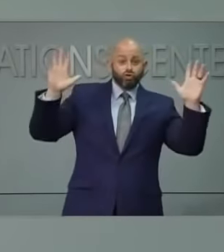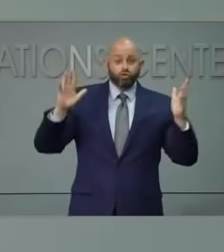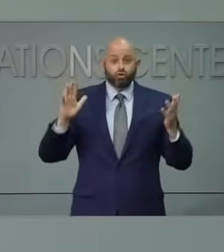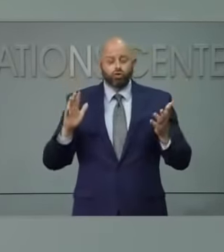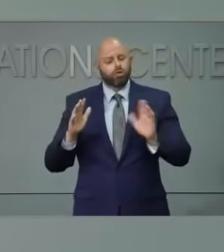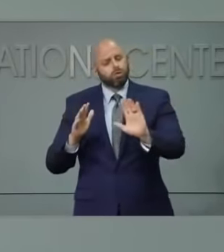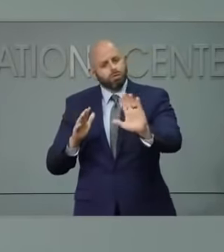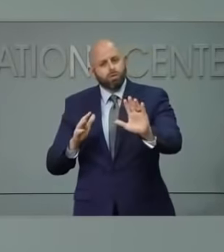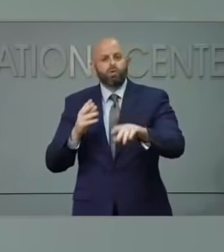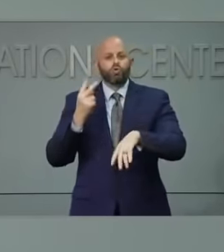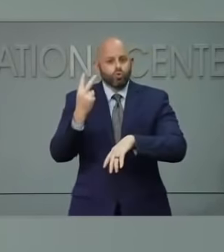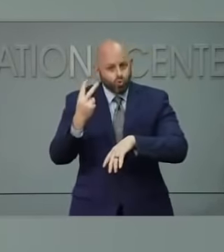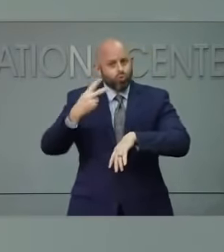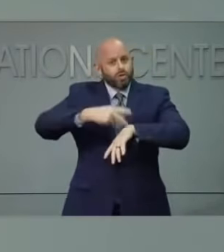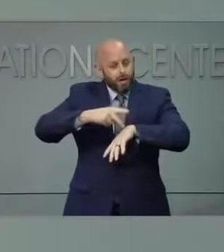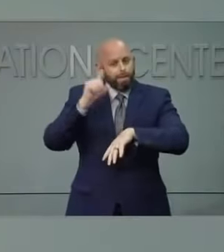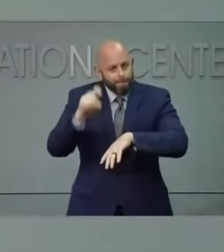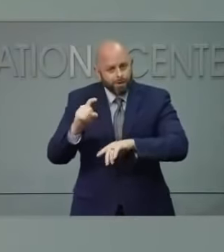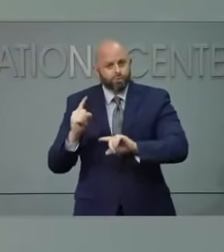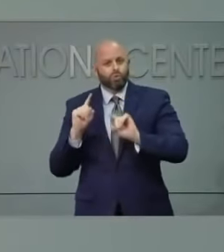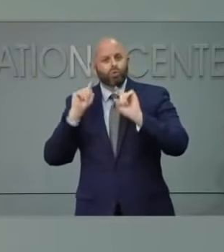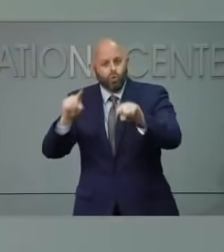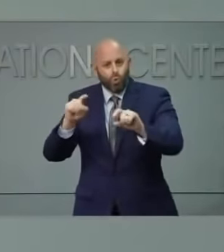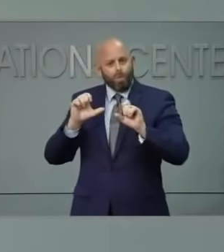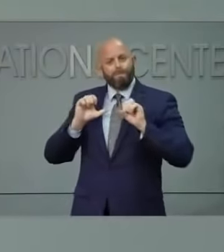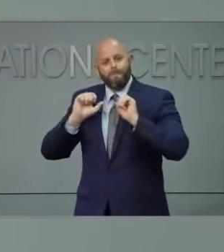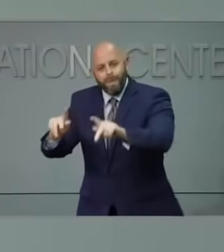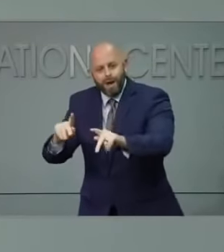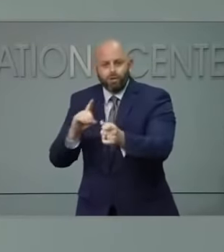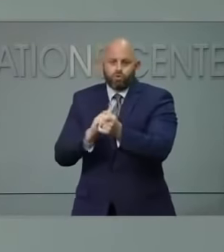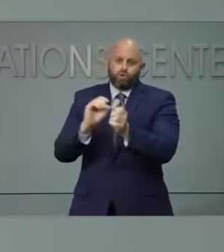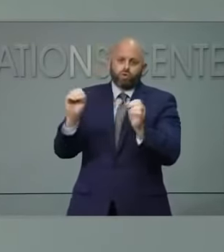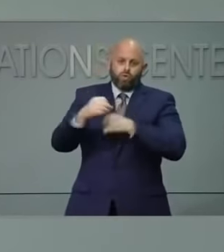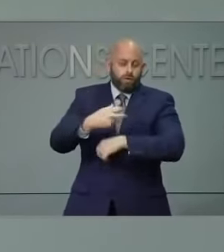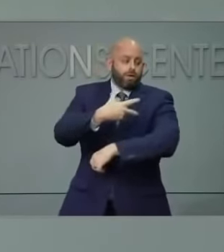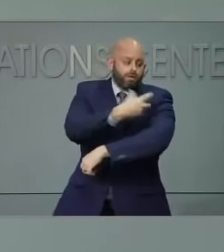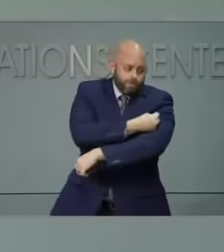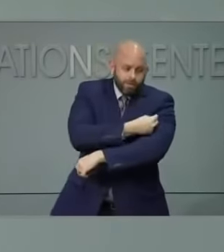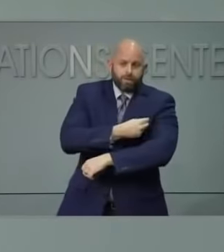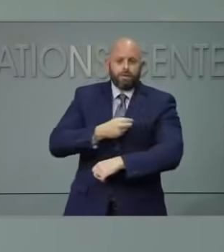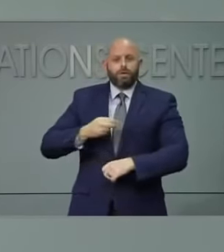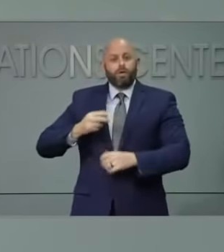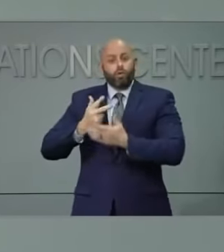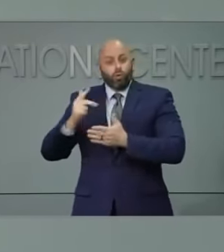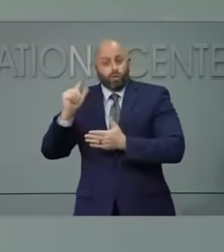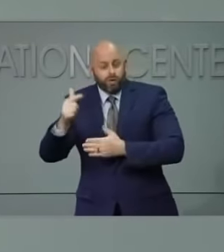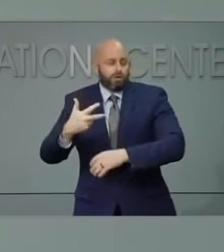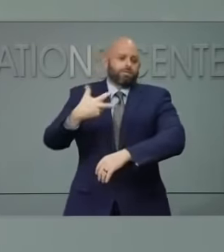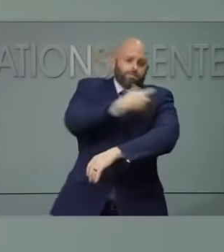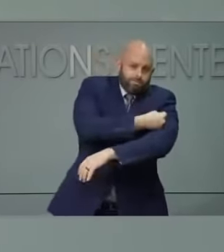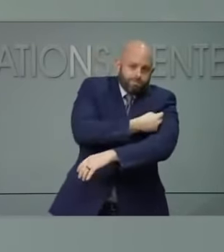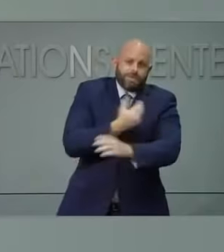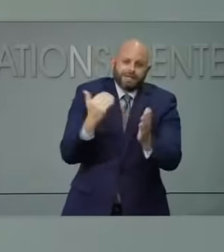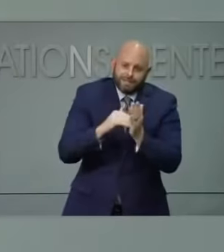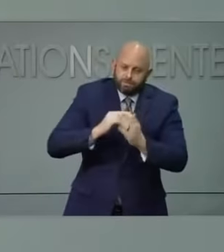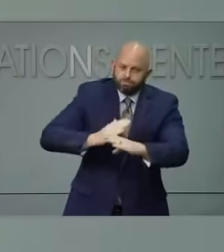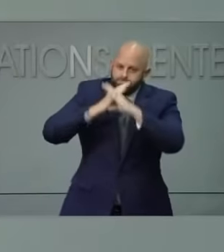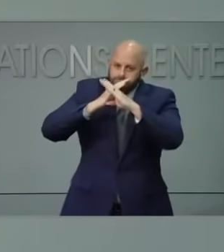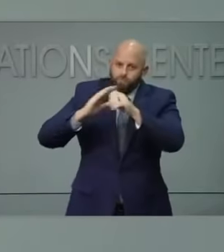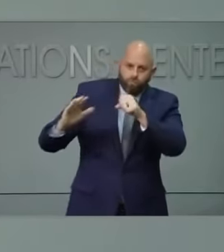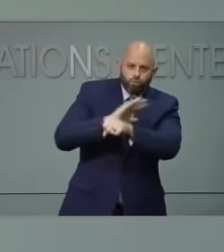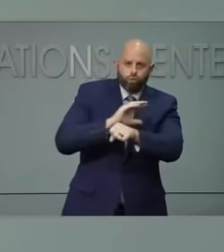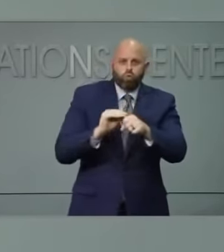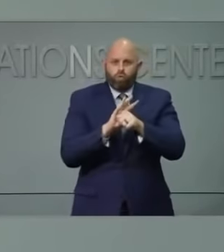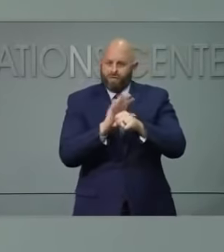COVID. So that does not impact our timelines at this point in terms of thinking about restrictions. But we certainly want everyone